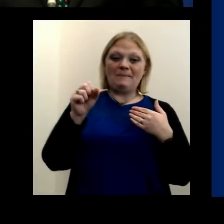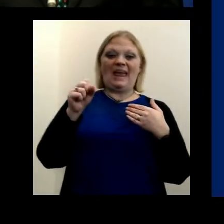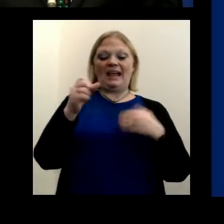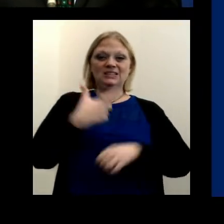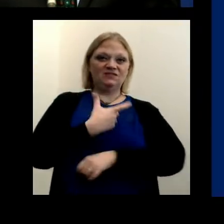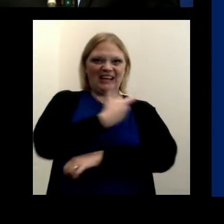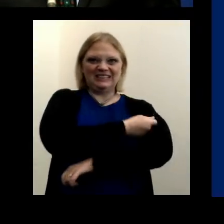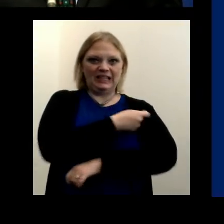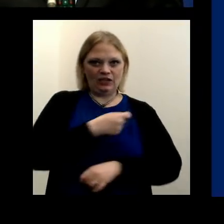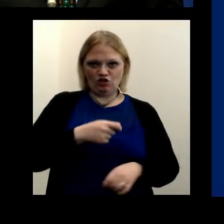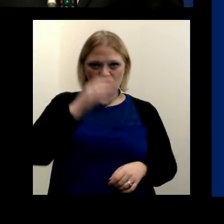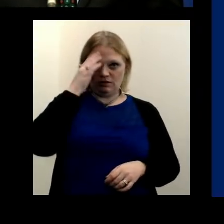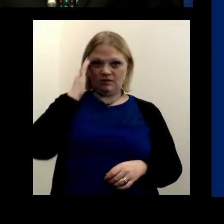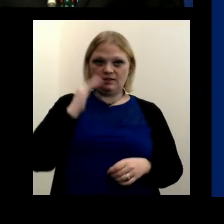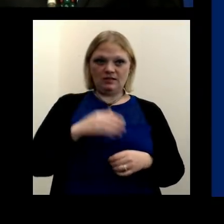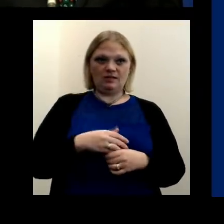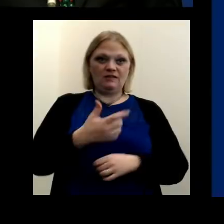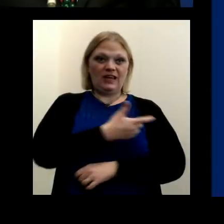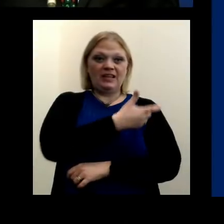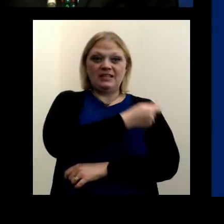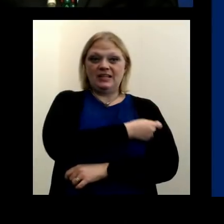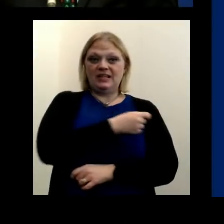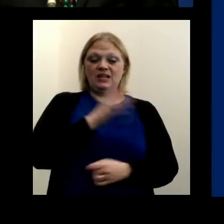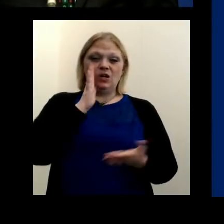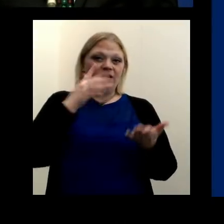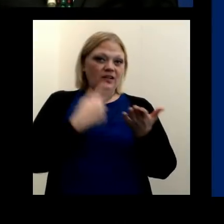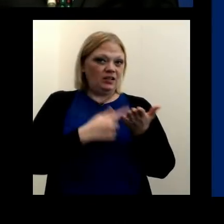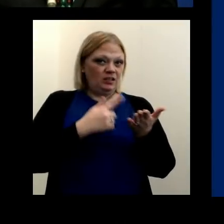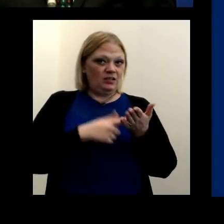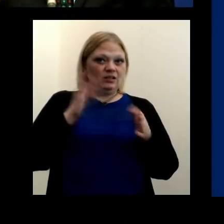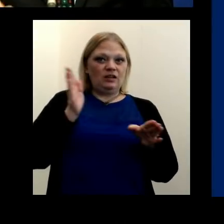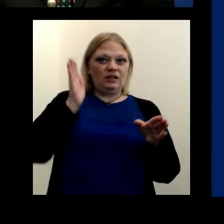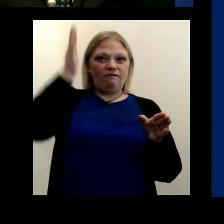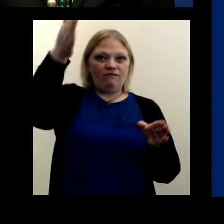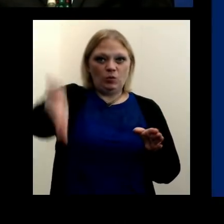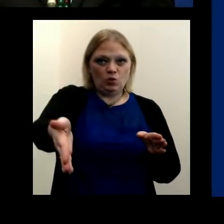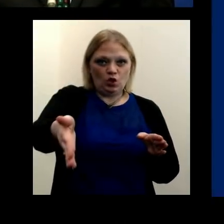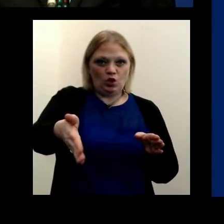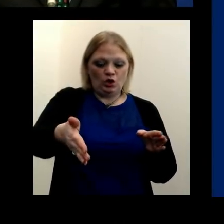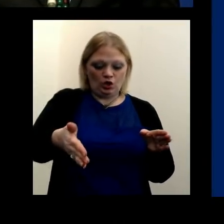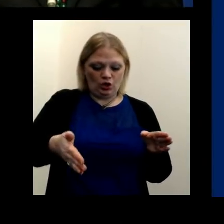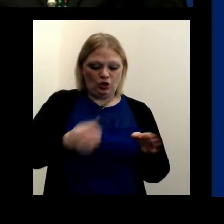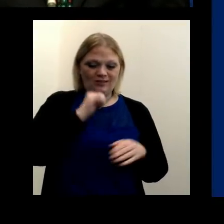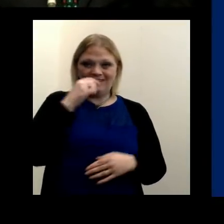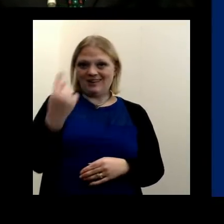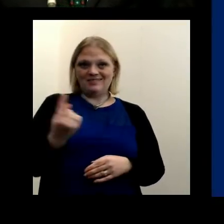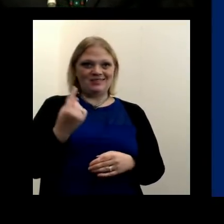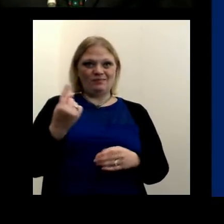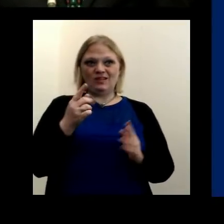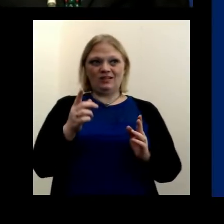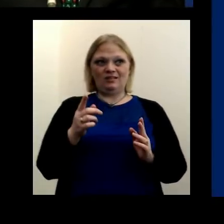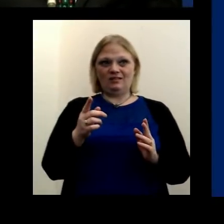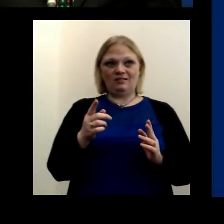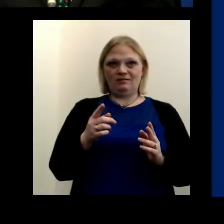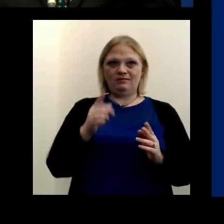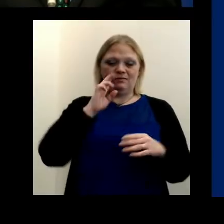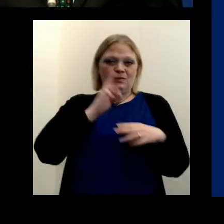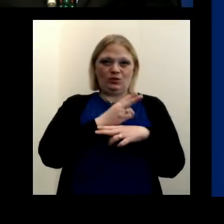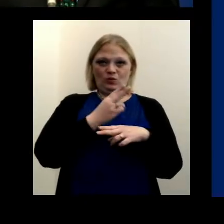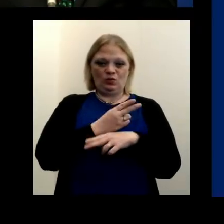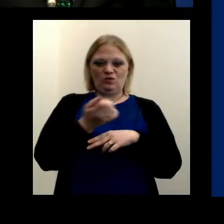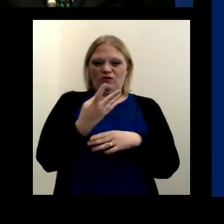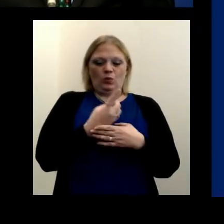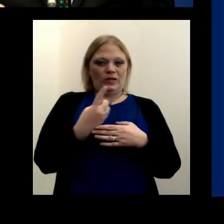vaccinations, vaccinations which will be talked about in the future. This is not something that's going to be implemented in the next few